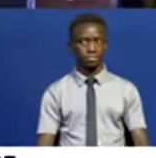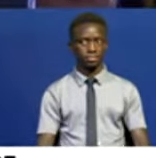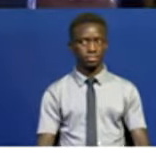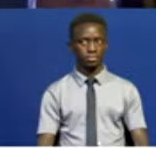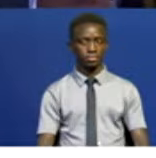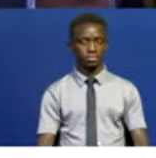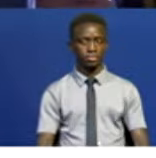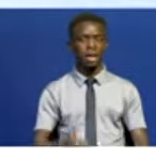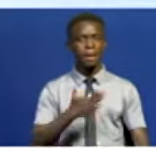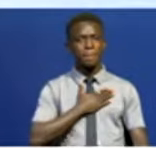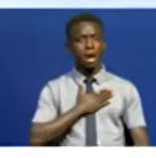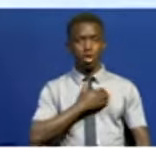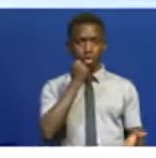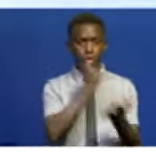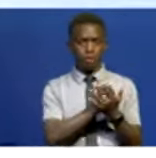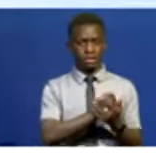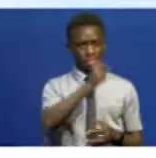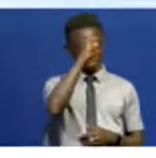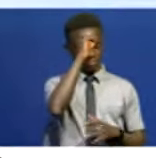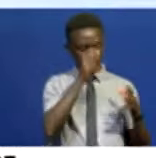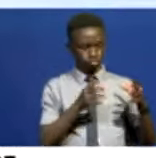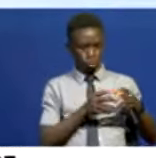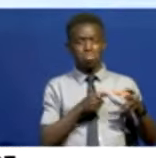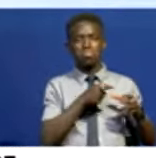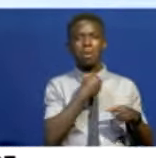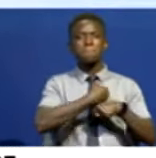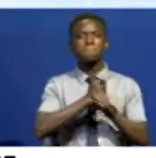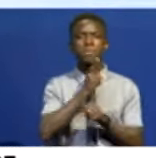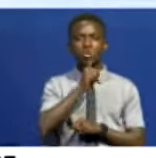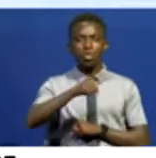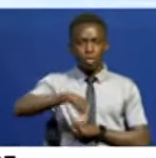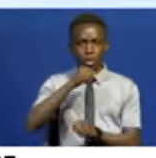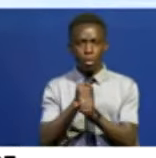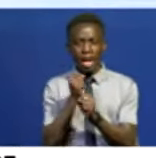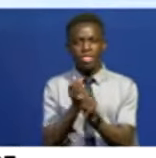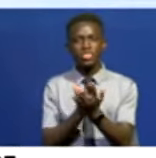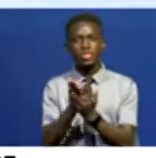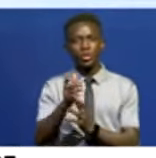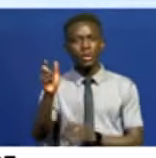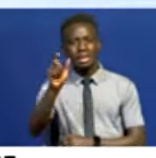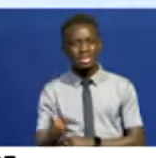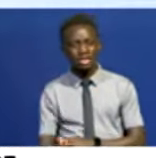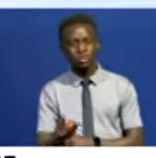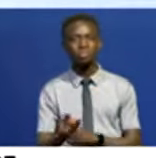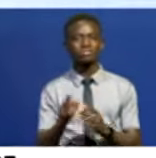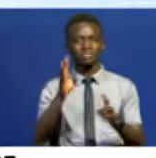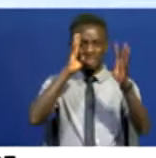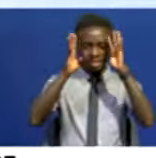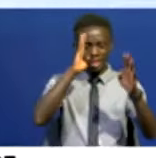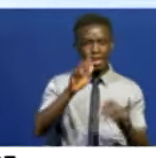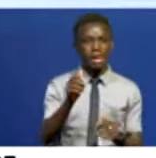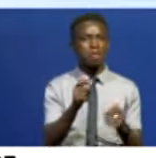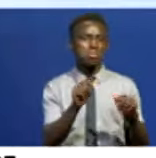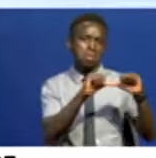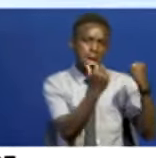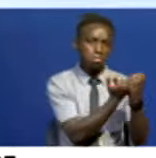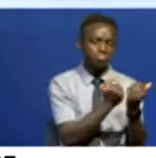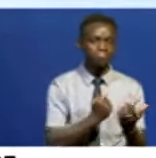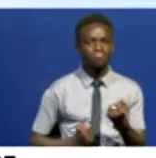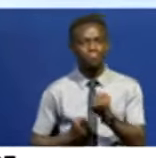My administration will also ensure that we work through regional initiatives and agencies to support local manufacturers to